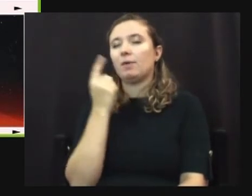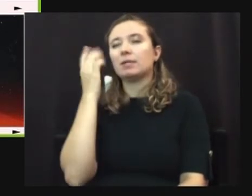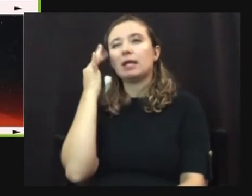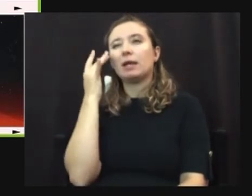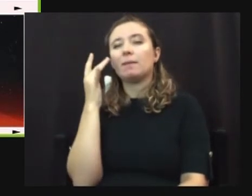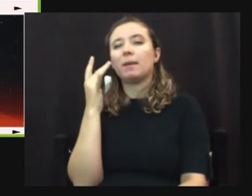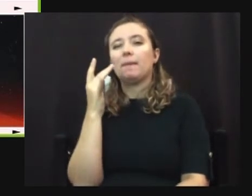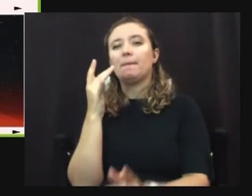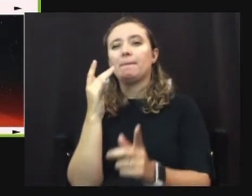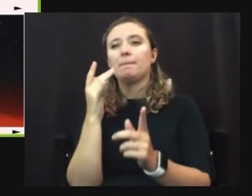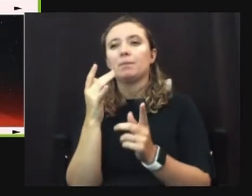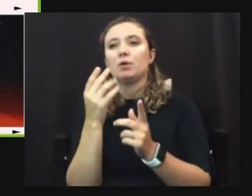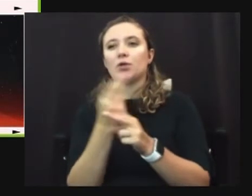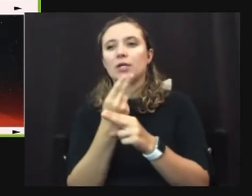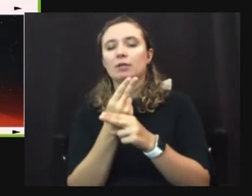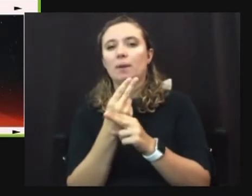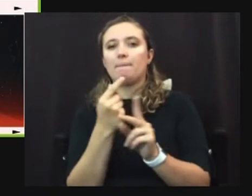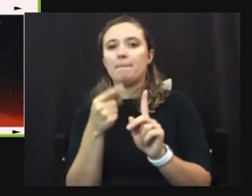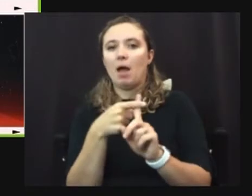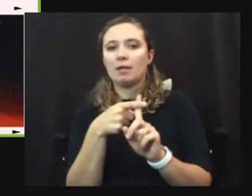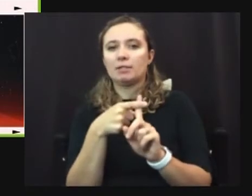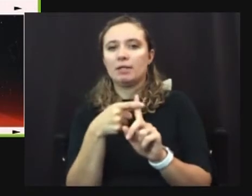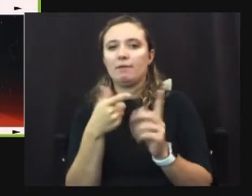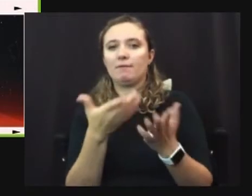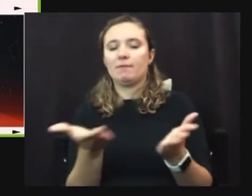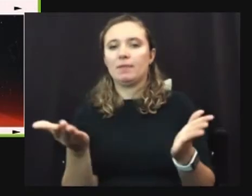that this wouldn't be